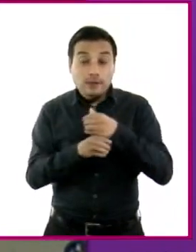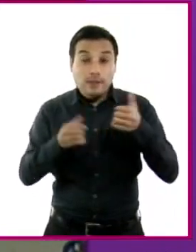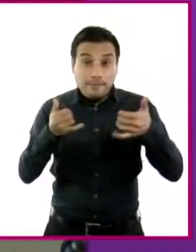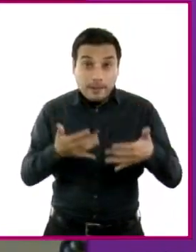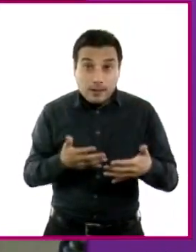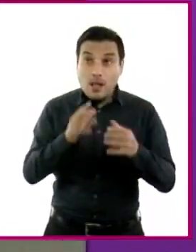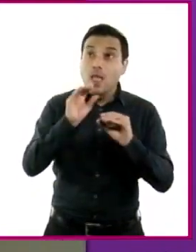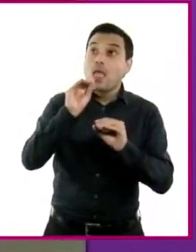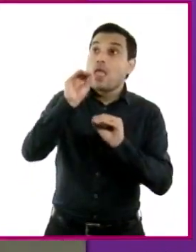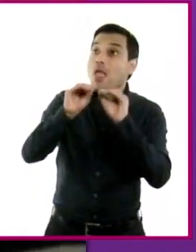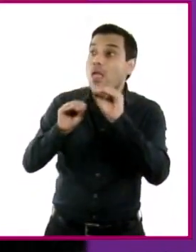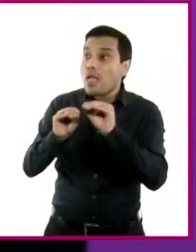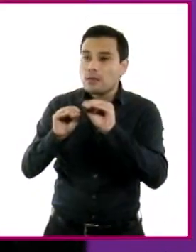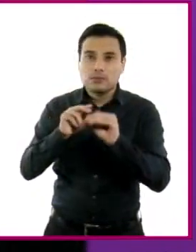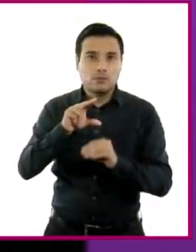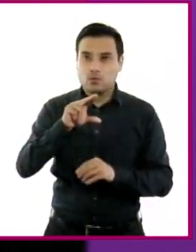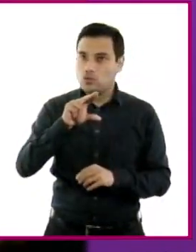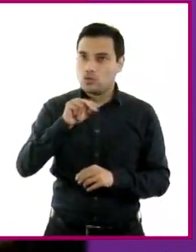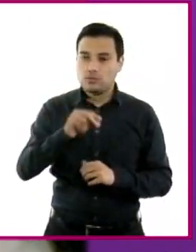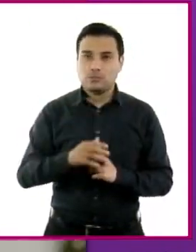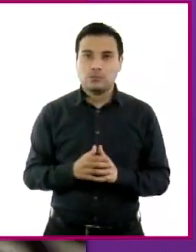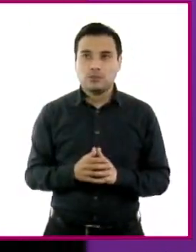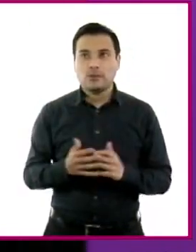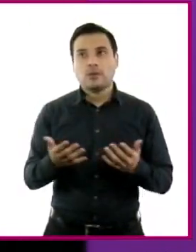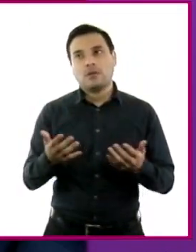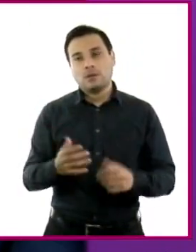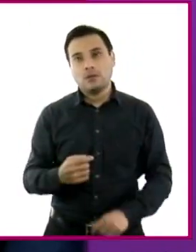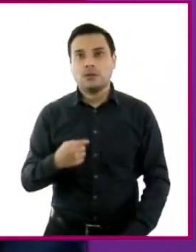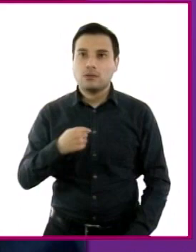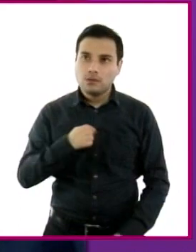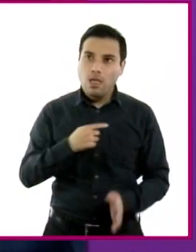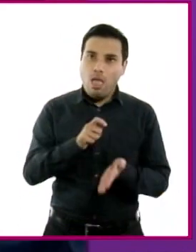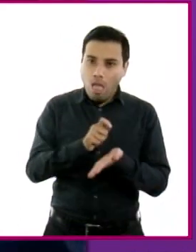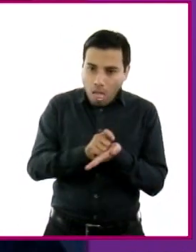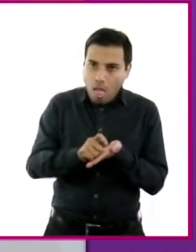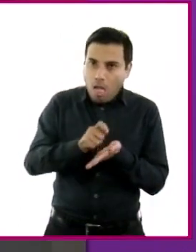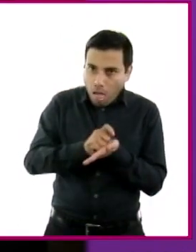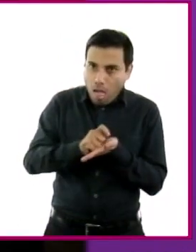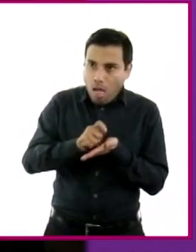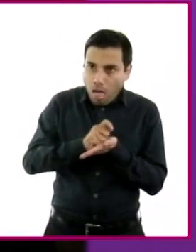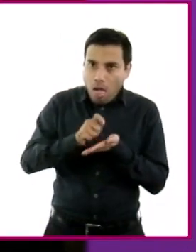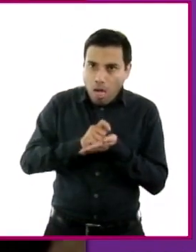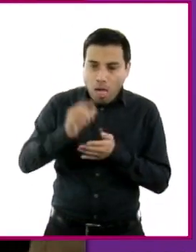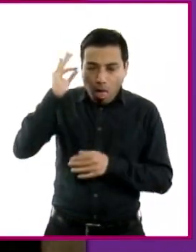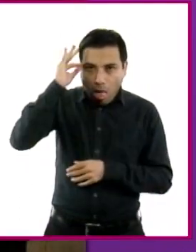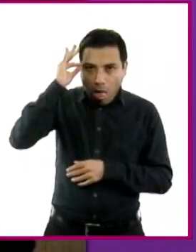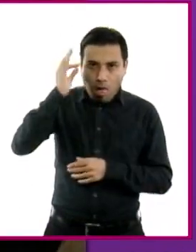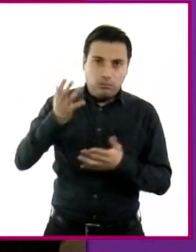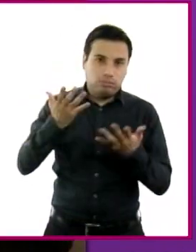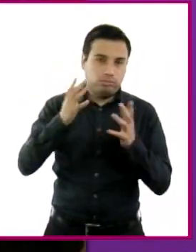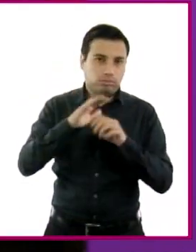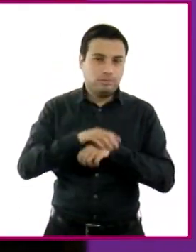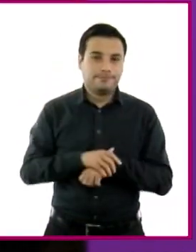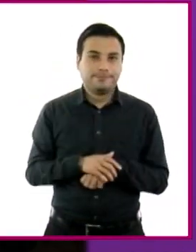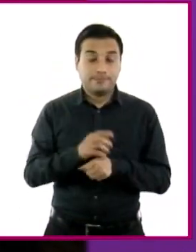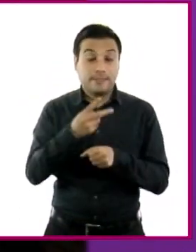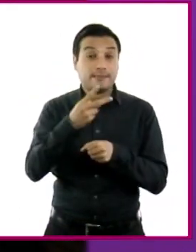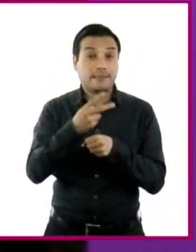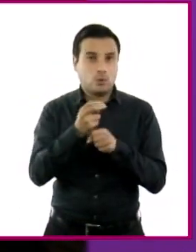places. Obey, Vladimir. Right, Vladimir. The second rule should